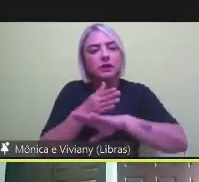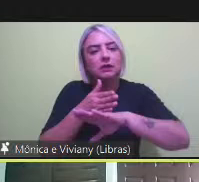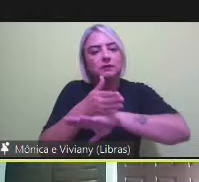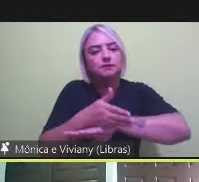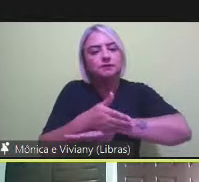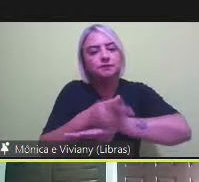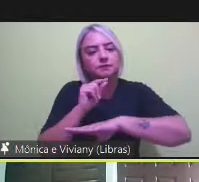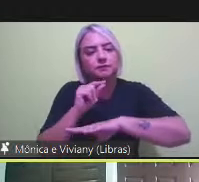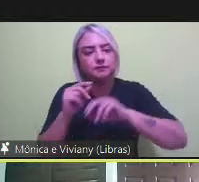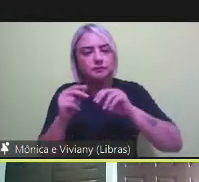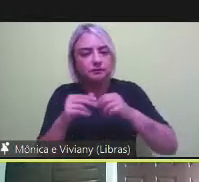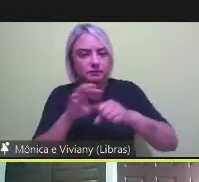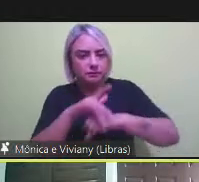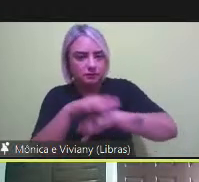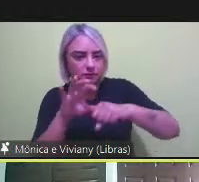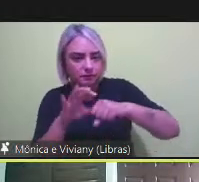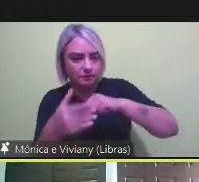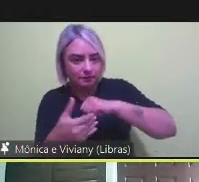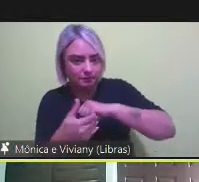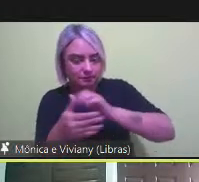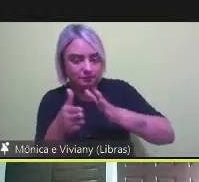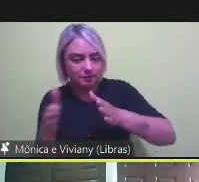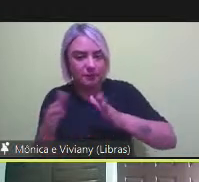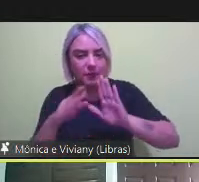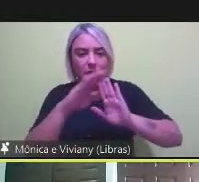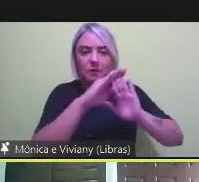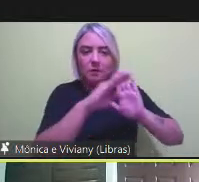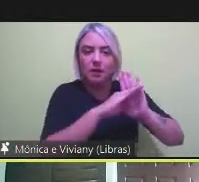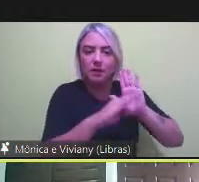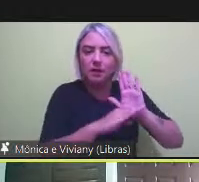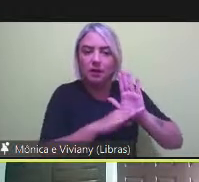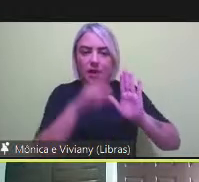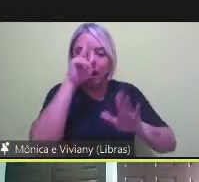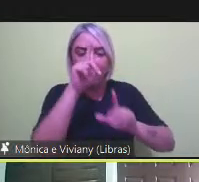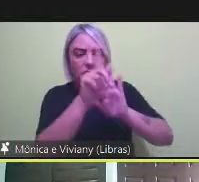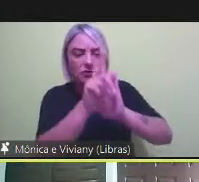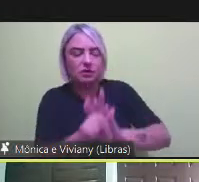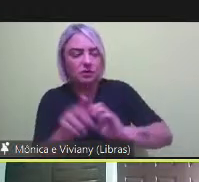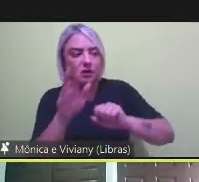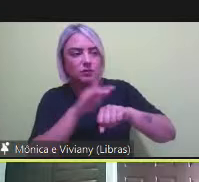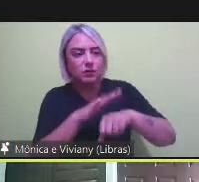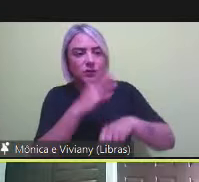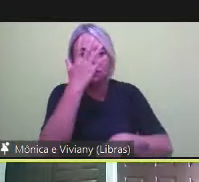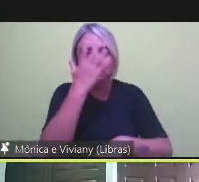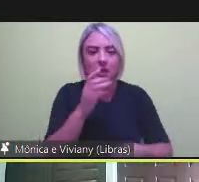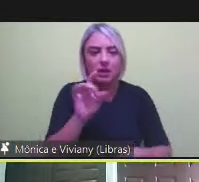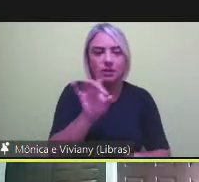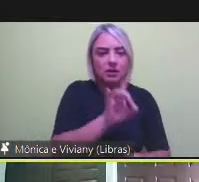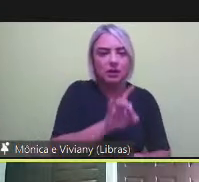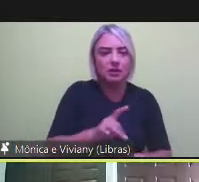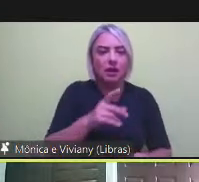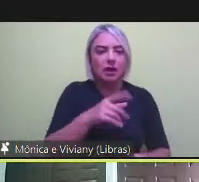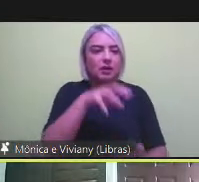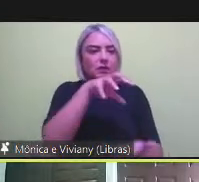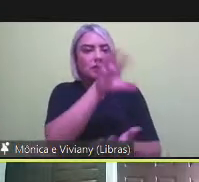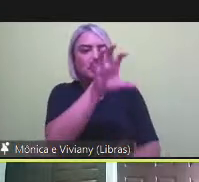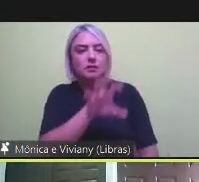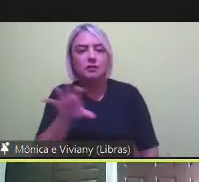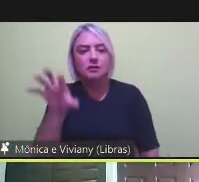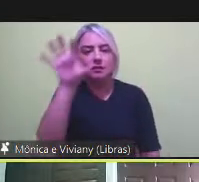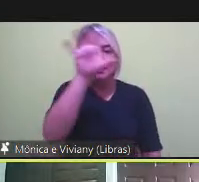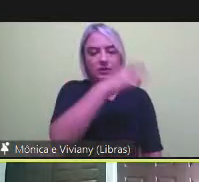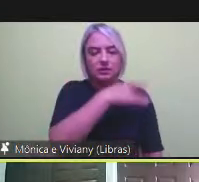disease self-management program in each regional health authority in